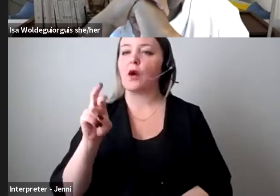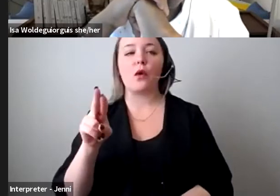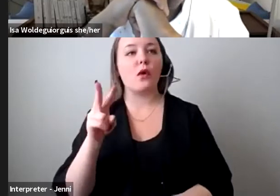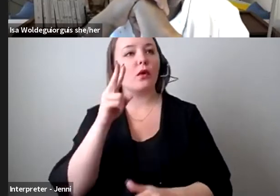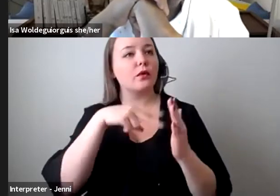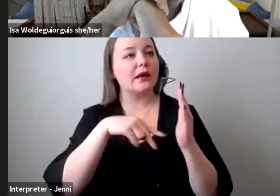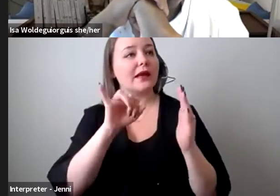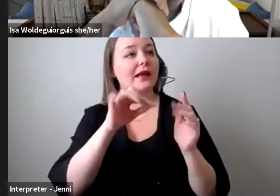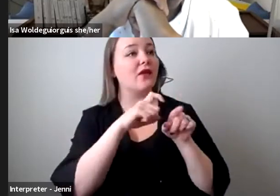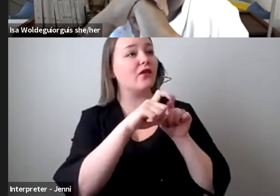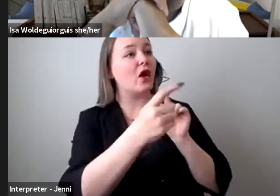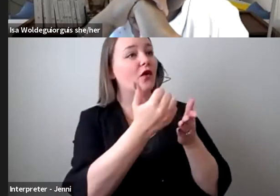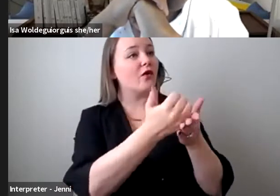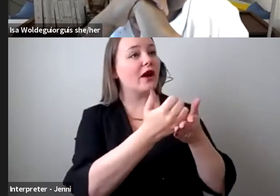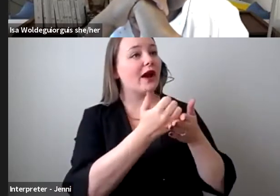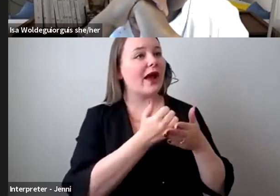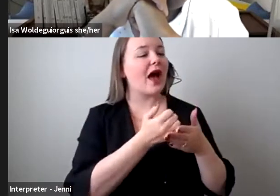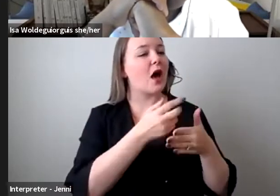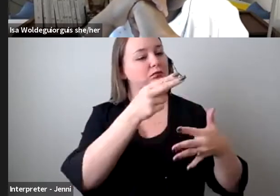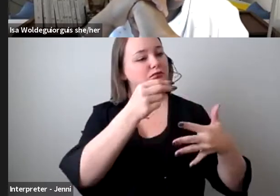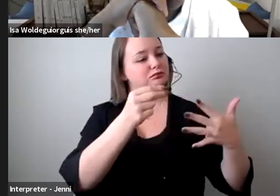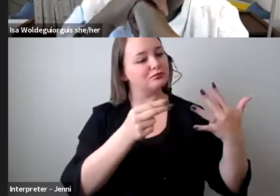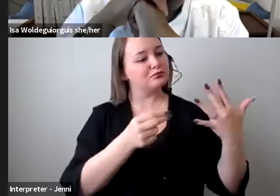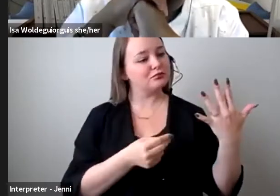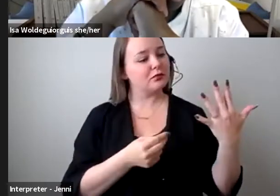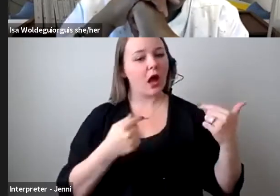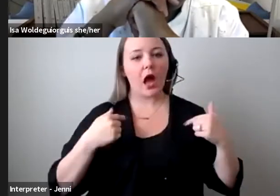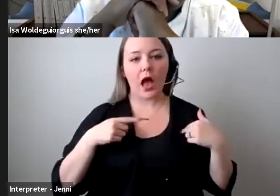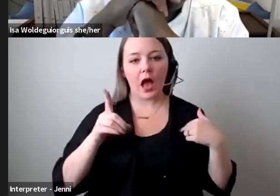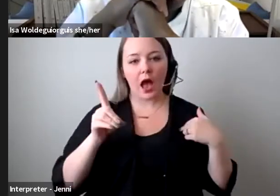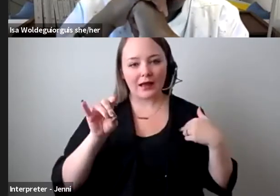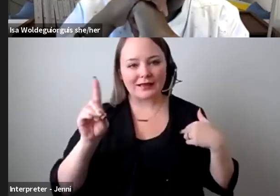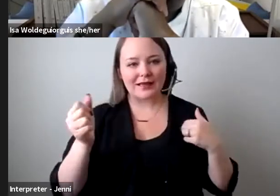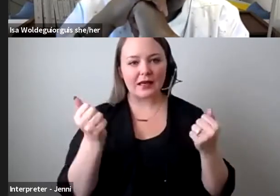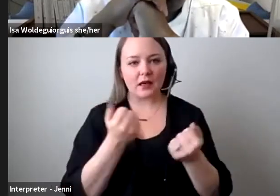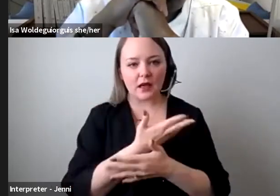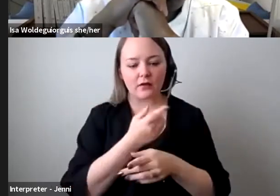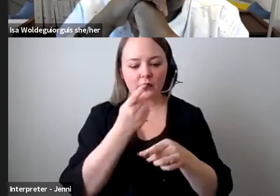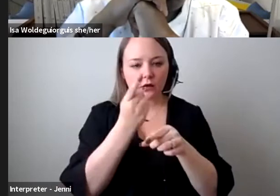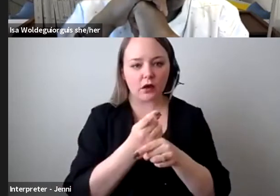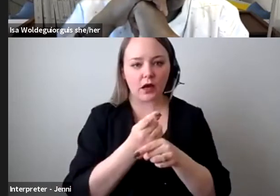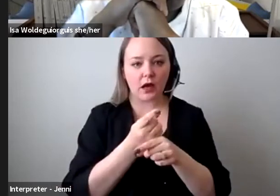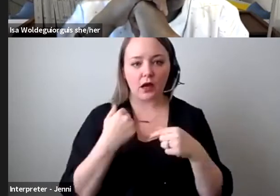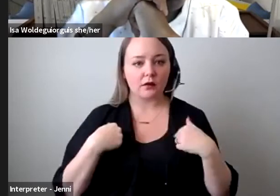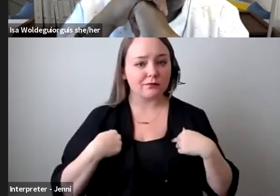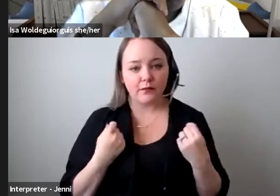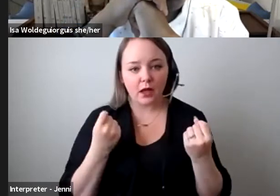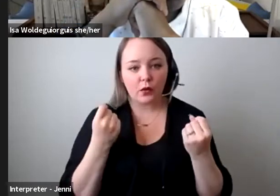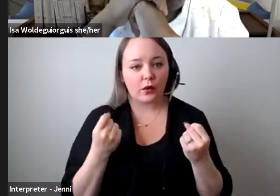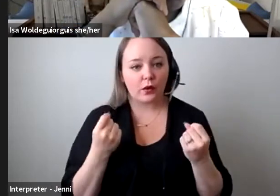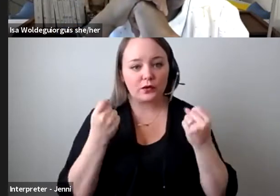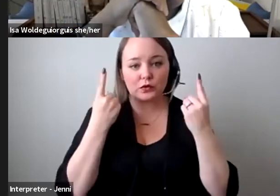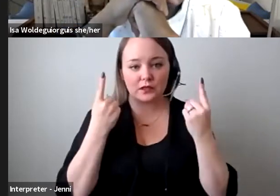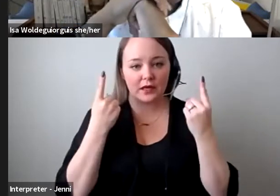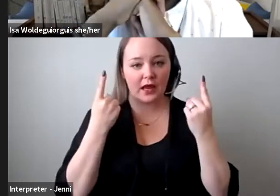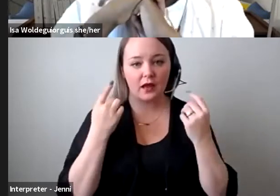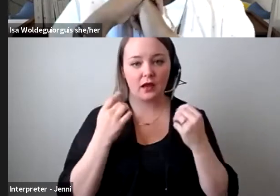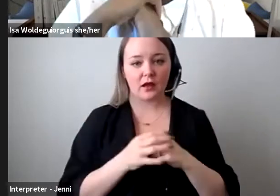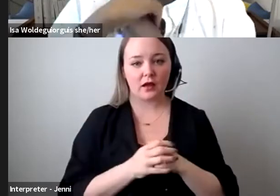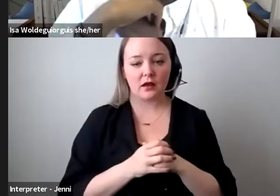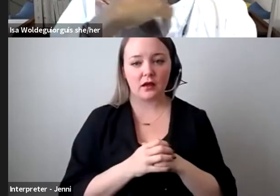for help, what you should do, these steps. And I took all the steps and I could not understand. However,